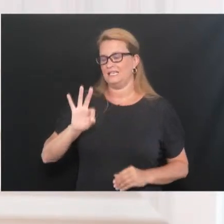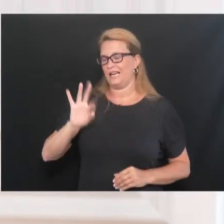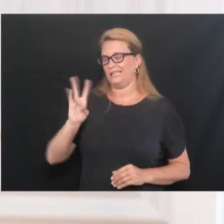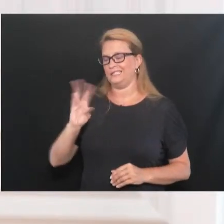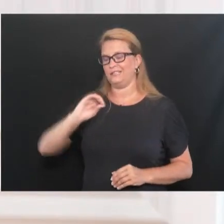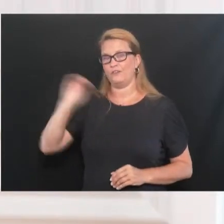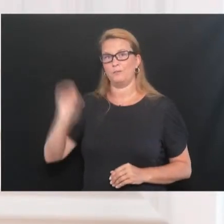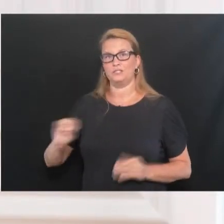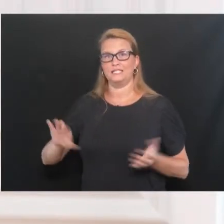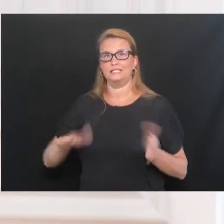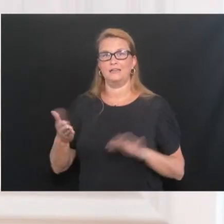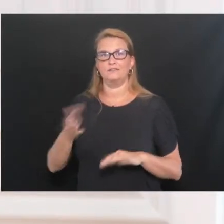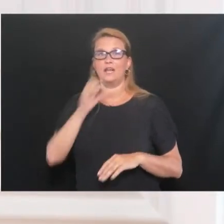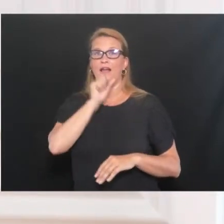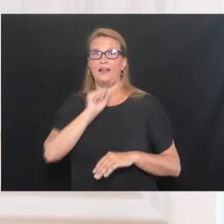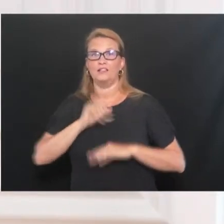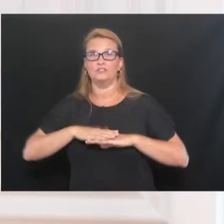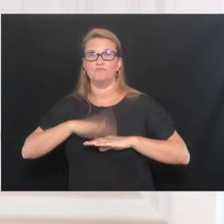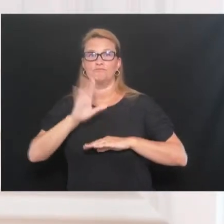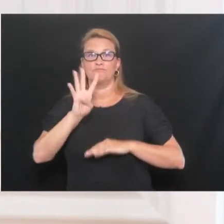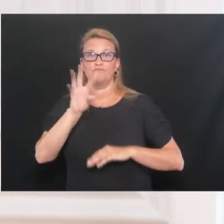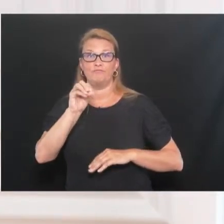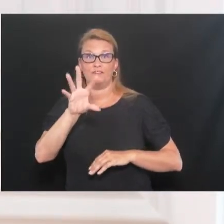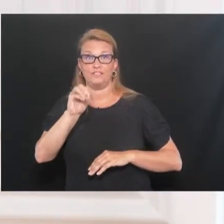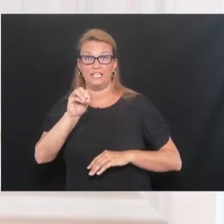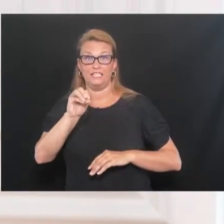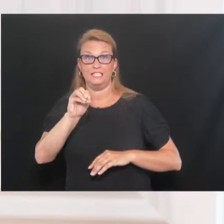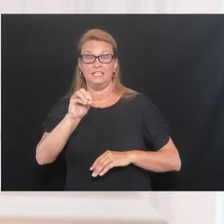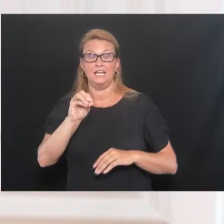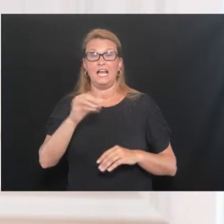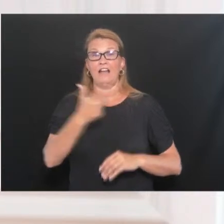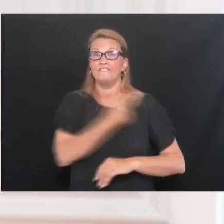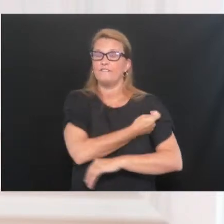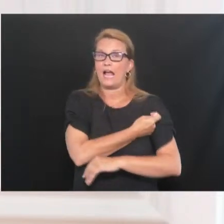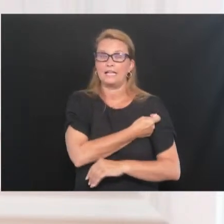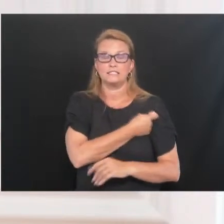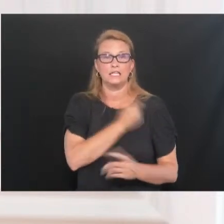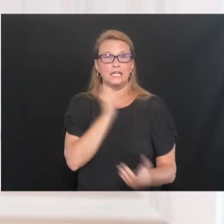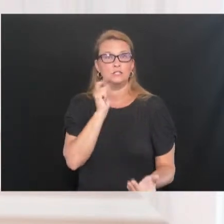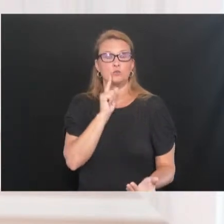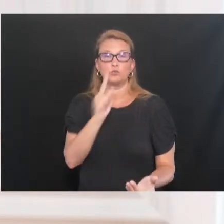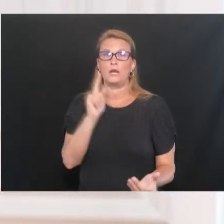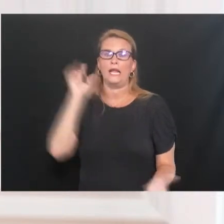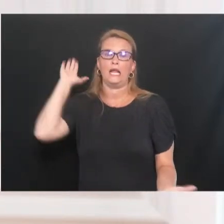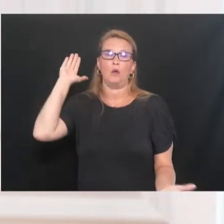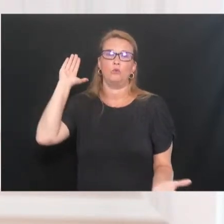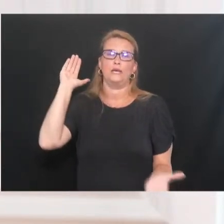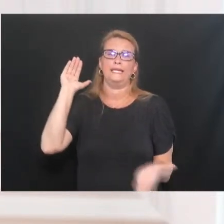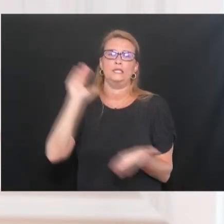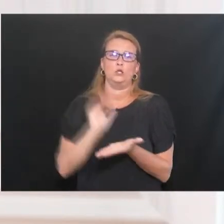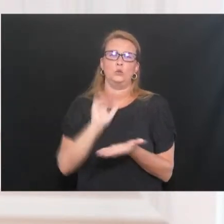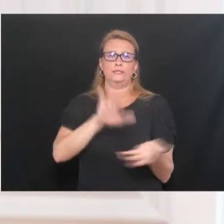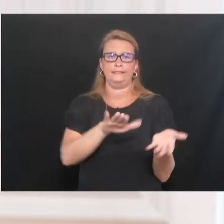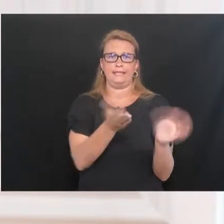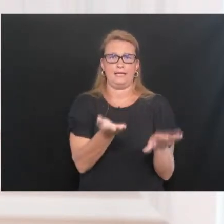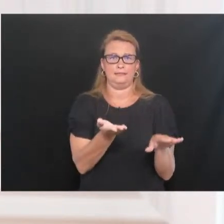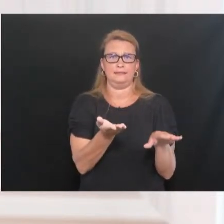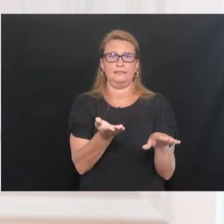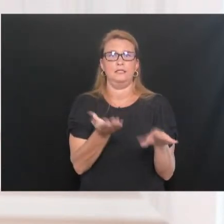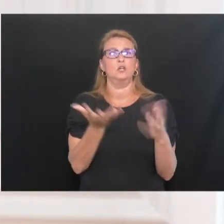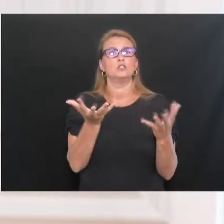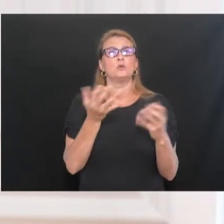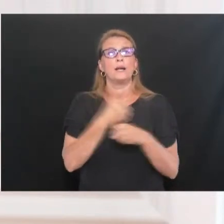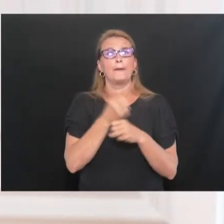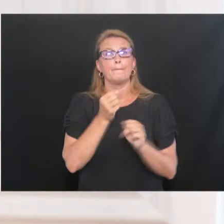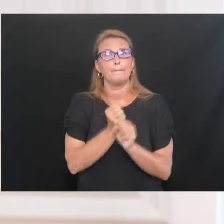97% of our deaths were in people over 50. And our vaccinations made a huge difference, and we want to make sure that we are really